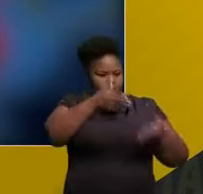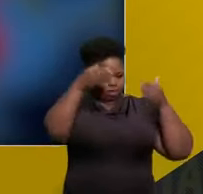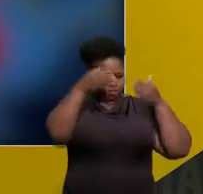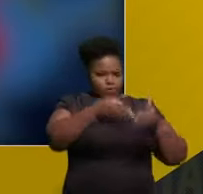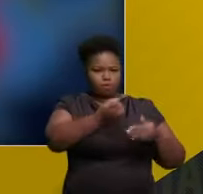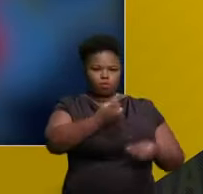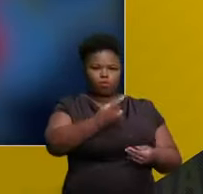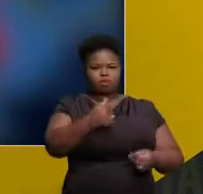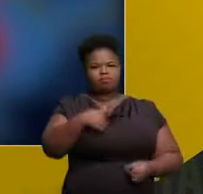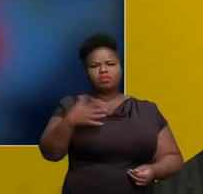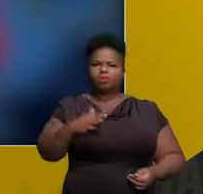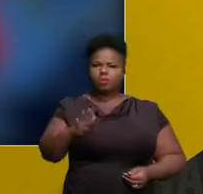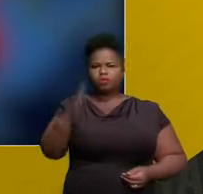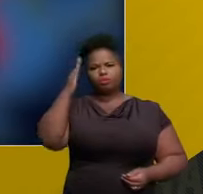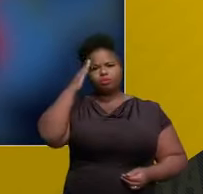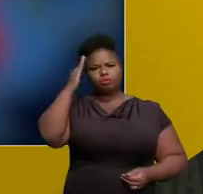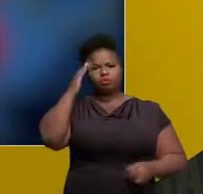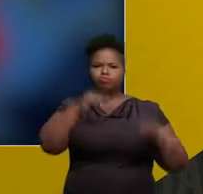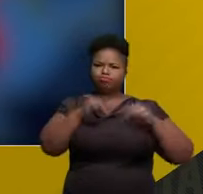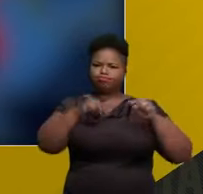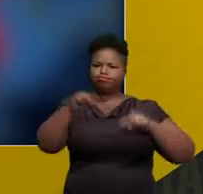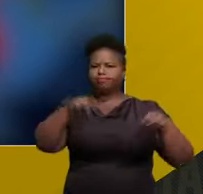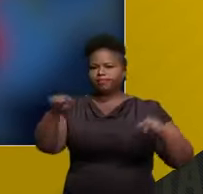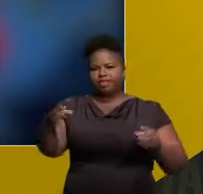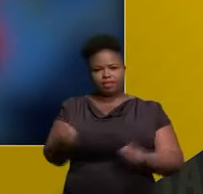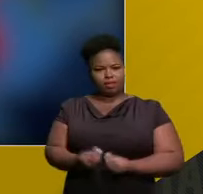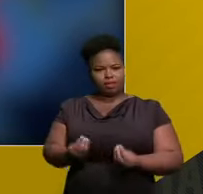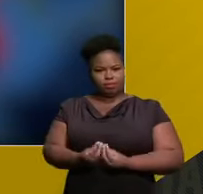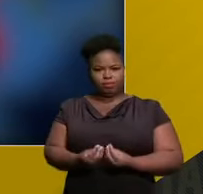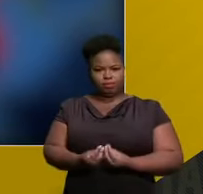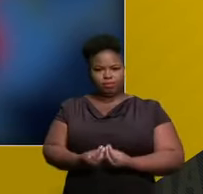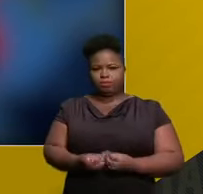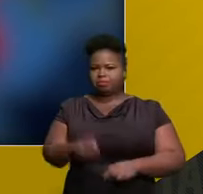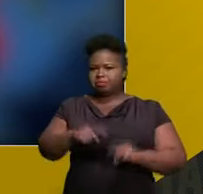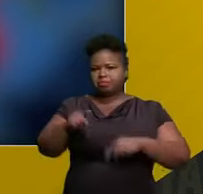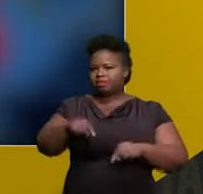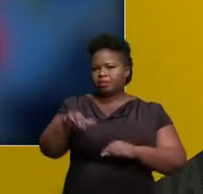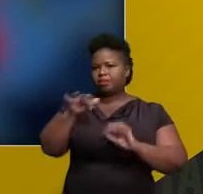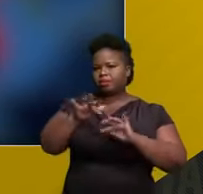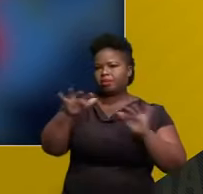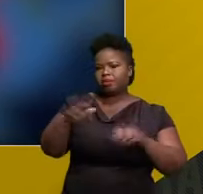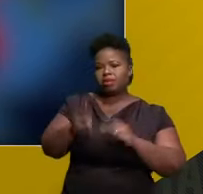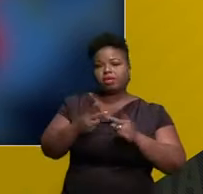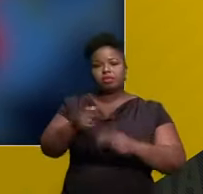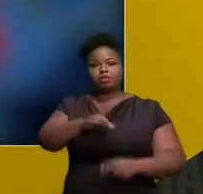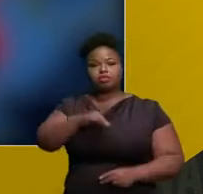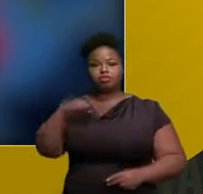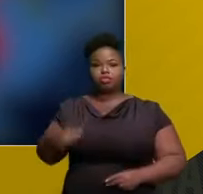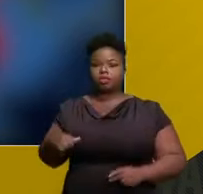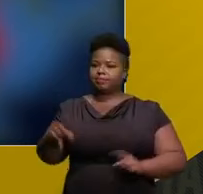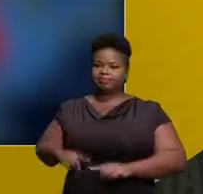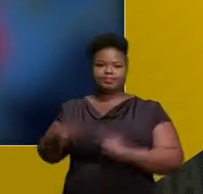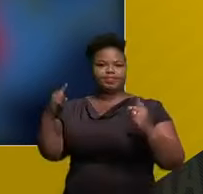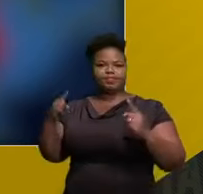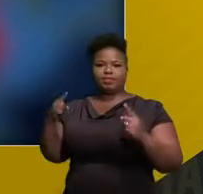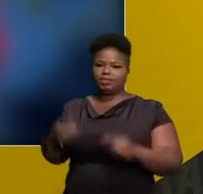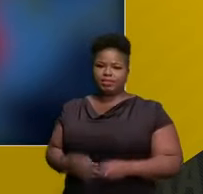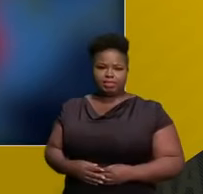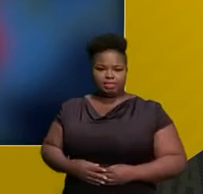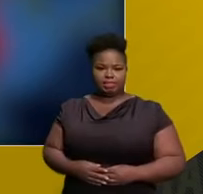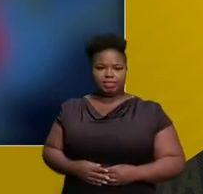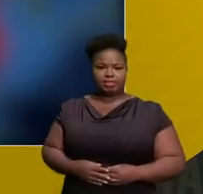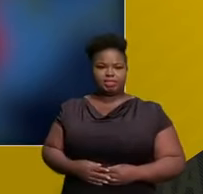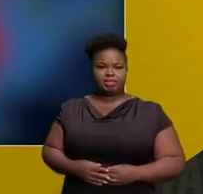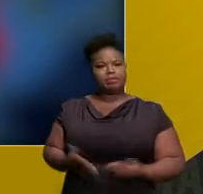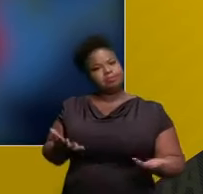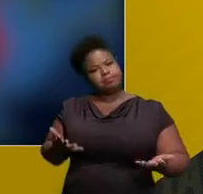I wanted to know different things, you know, how different people are. And China is completely different from what I